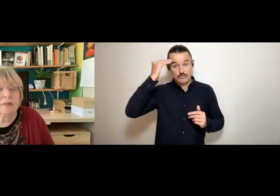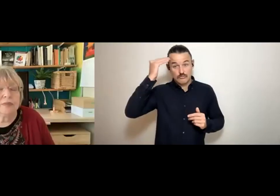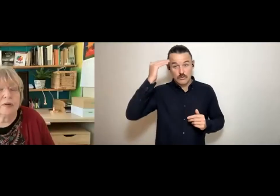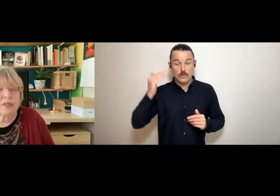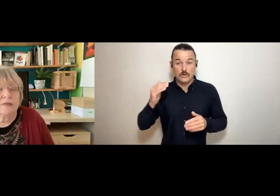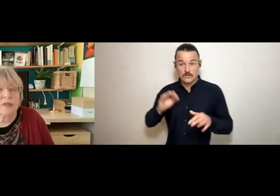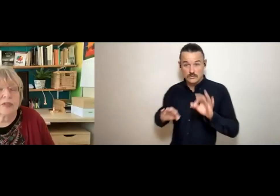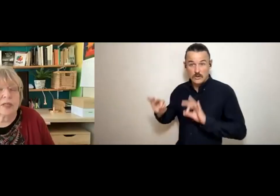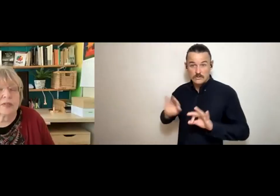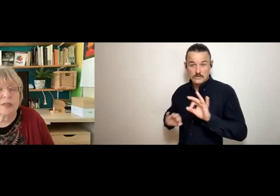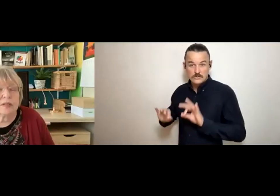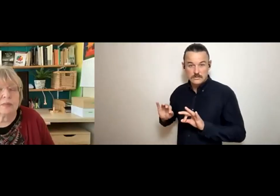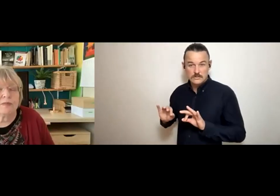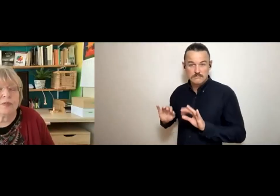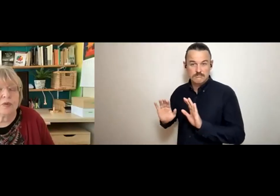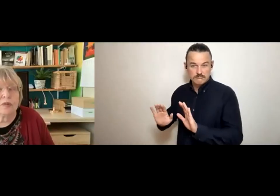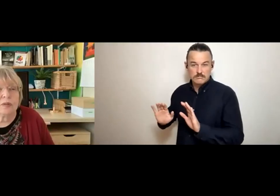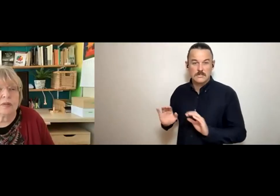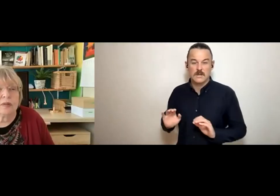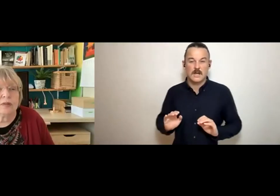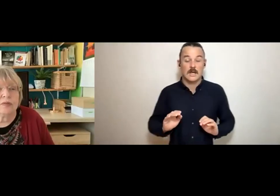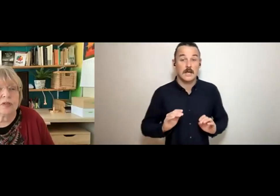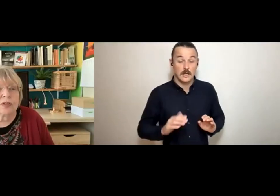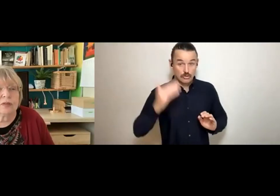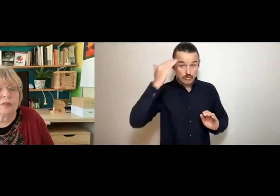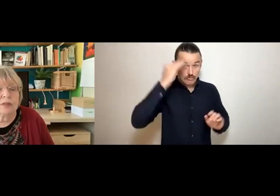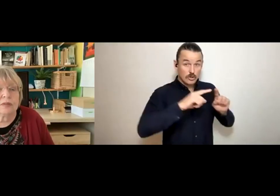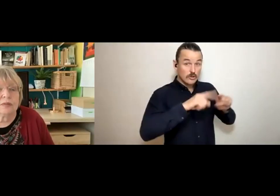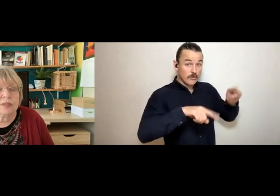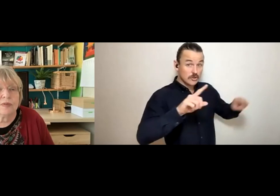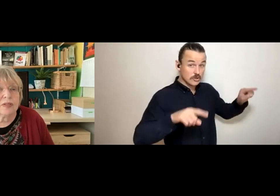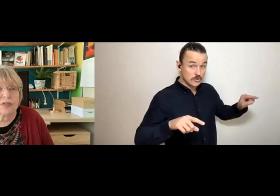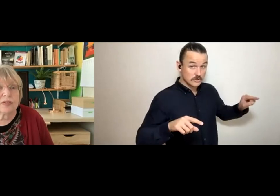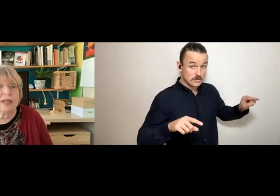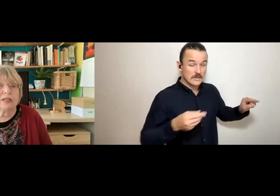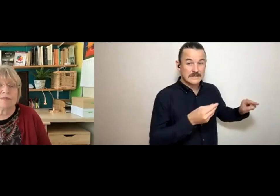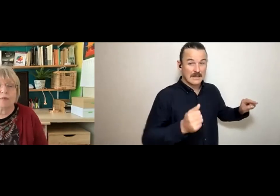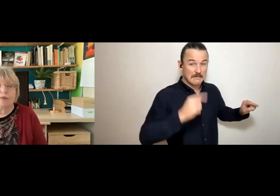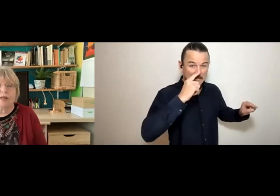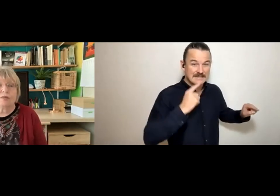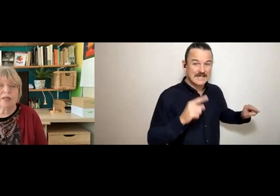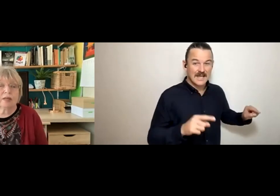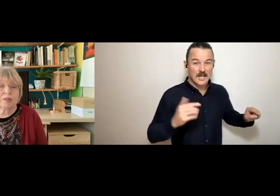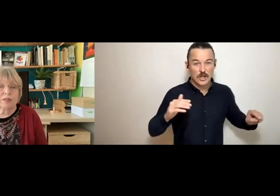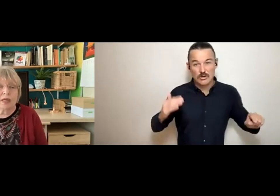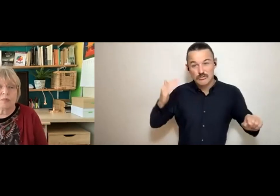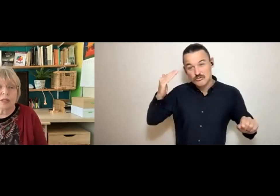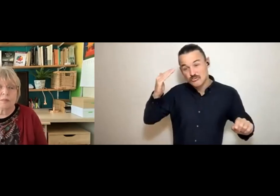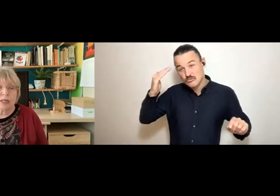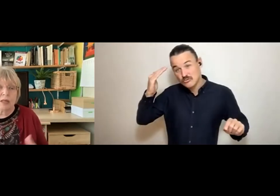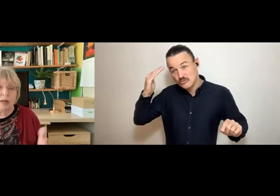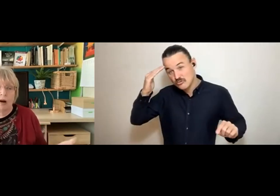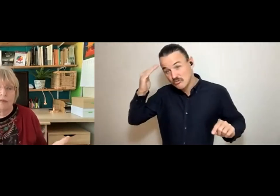neurodiversity a synonym for neurological difference. It's just the latest form of othering. And once again,